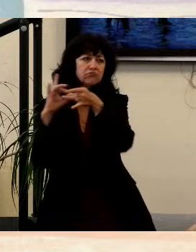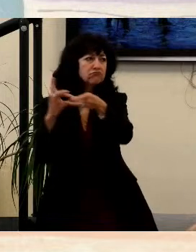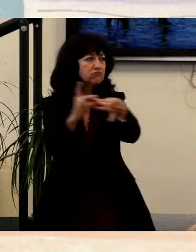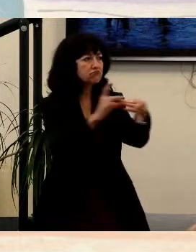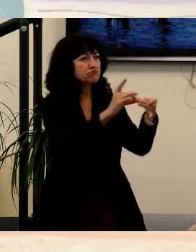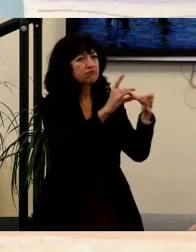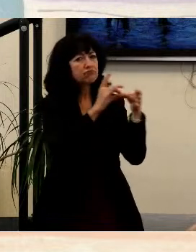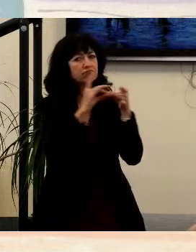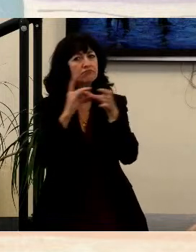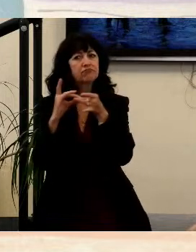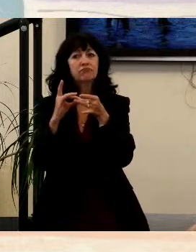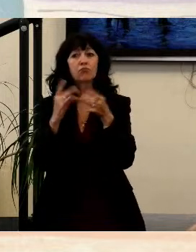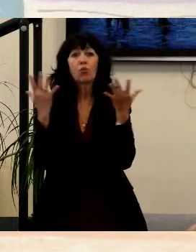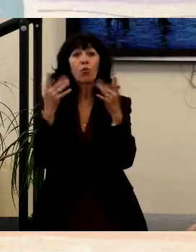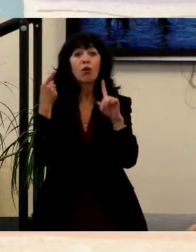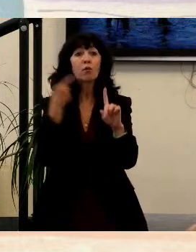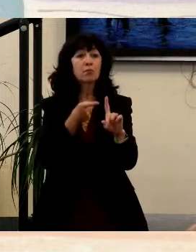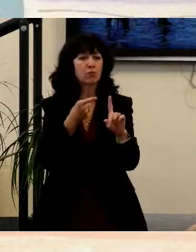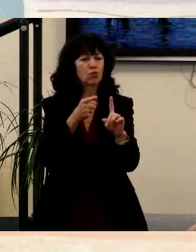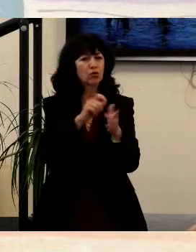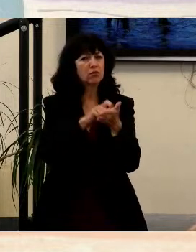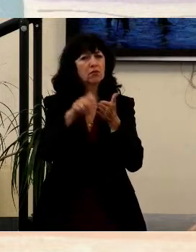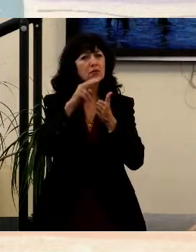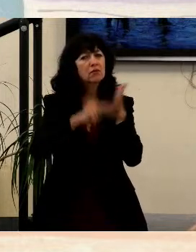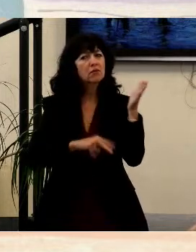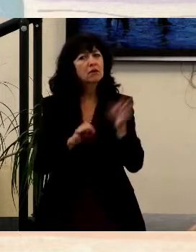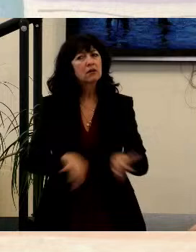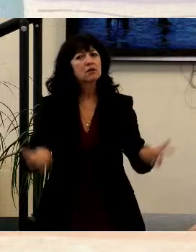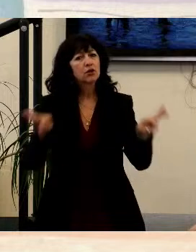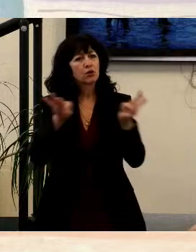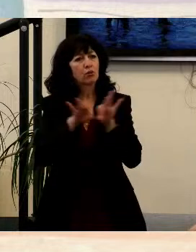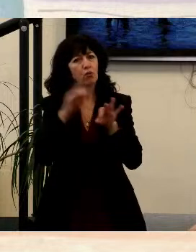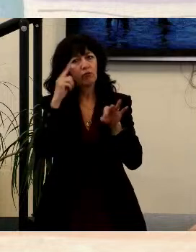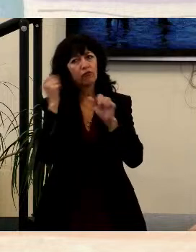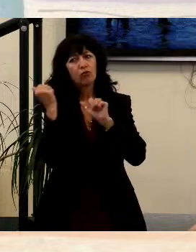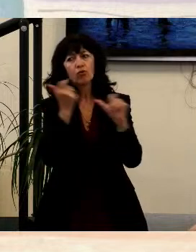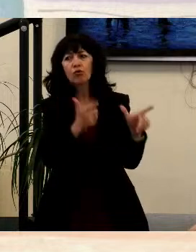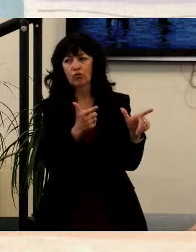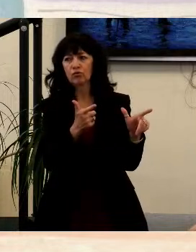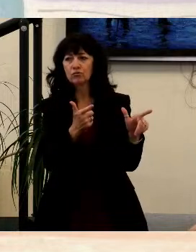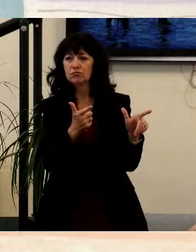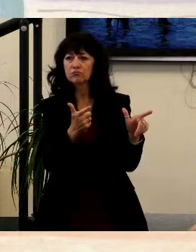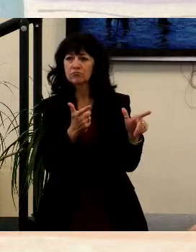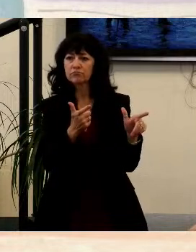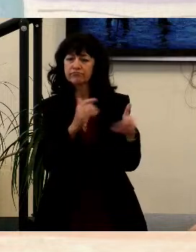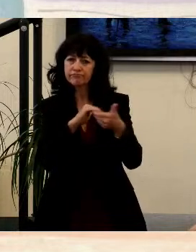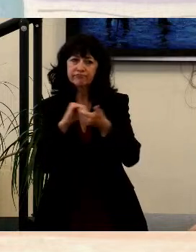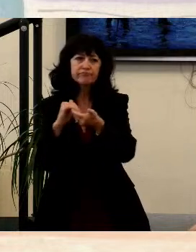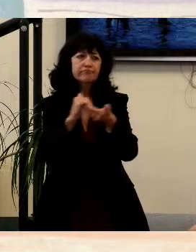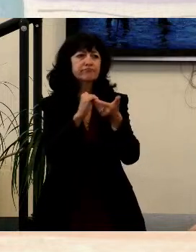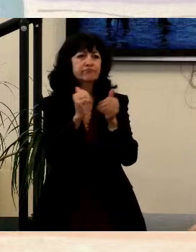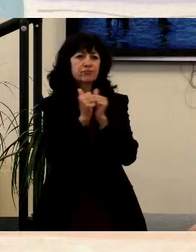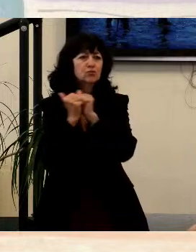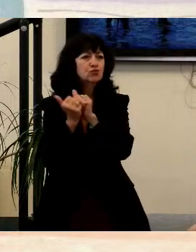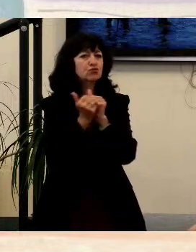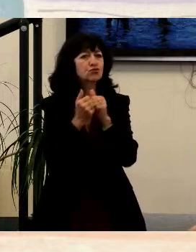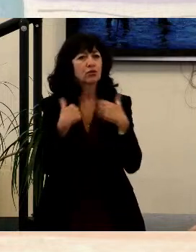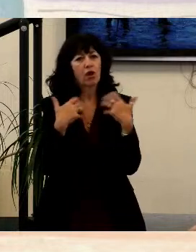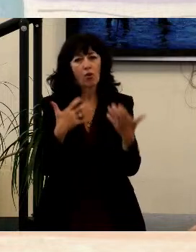an important thing that brings us together. I want to thank Tracey for her efforts with this